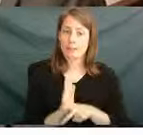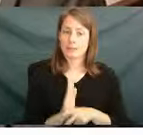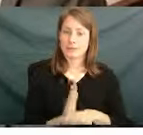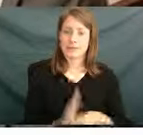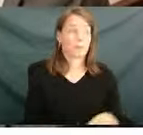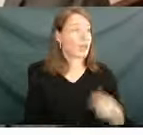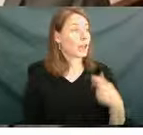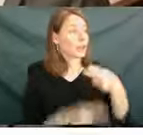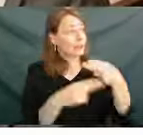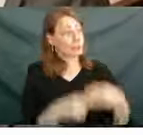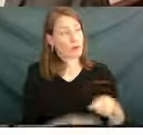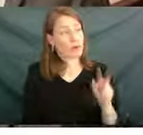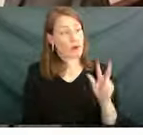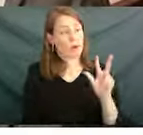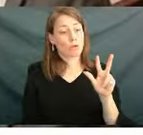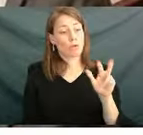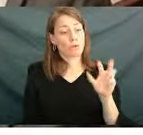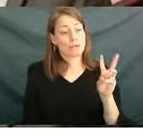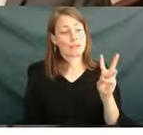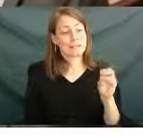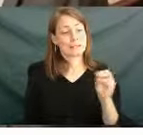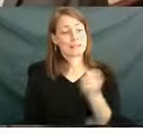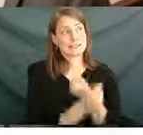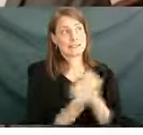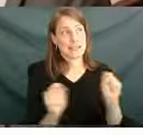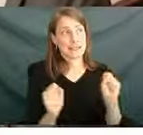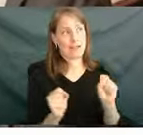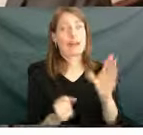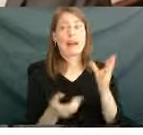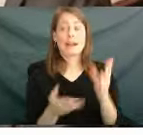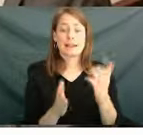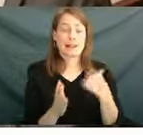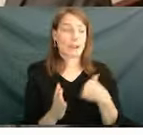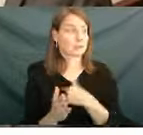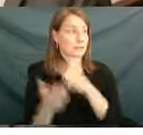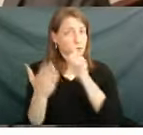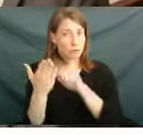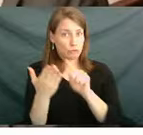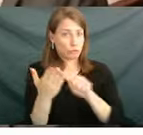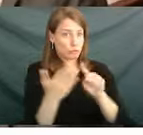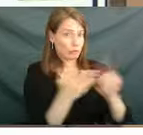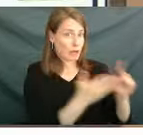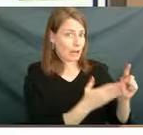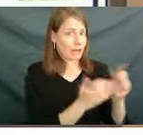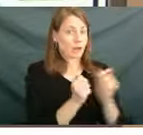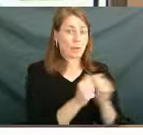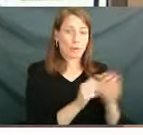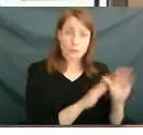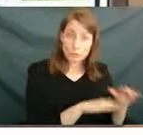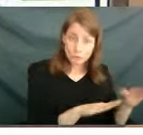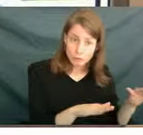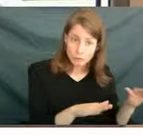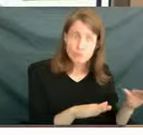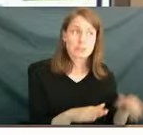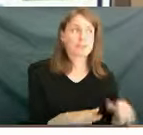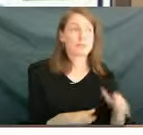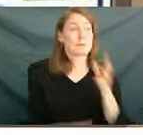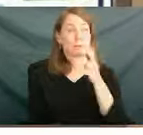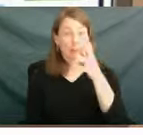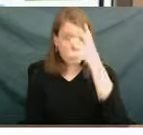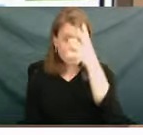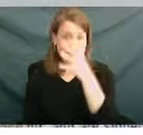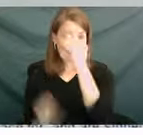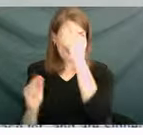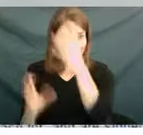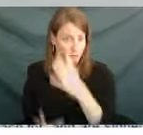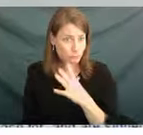we've been doing across the board with our youngsters, with our parents, with our teachers really fit the bill. For example, the policies section